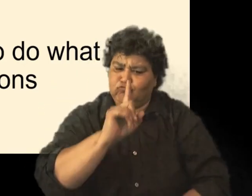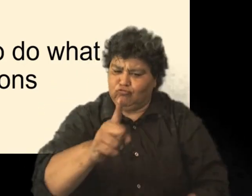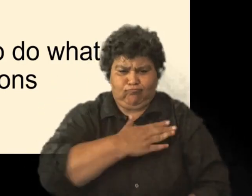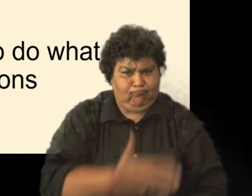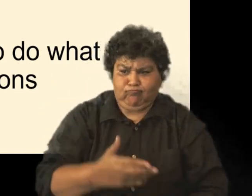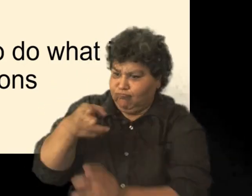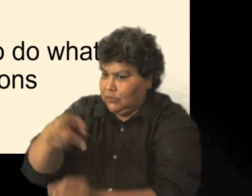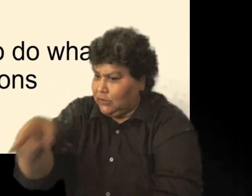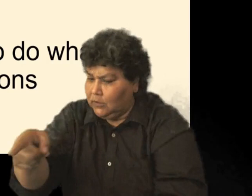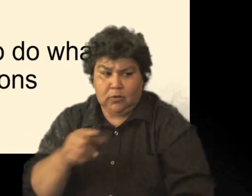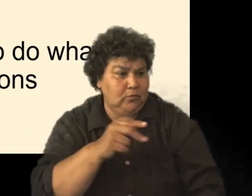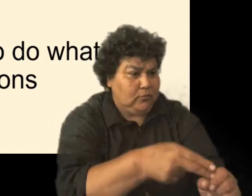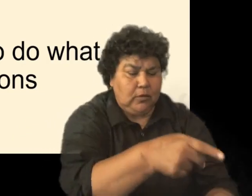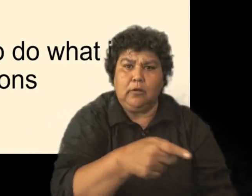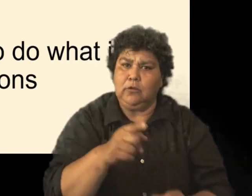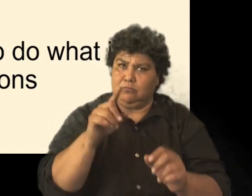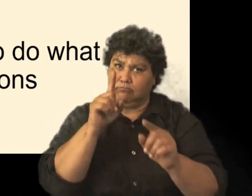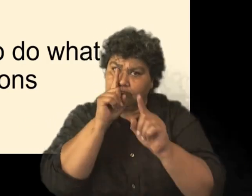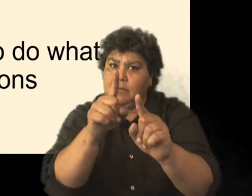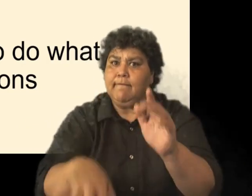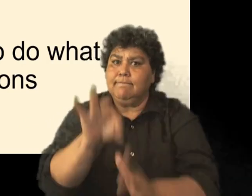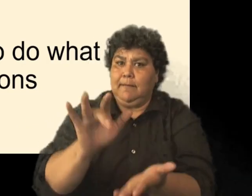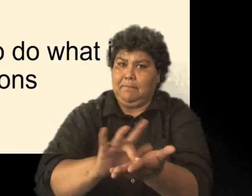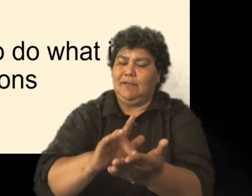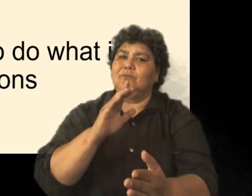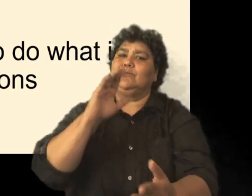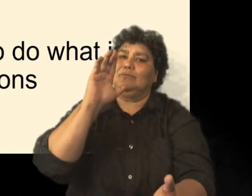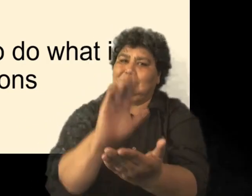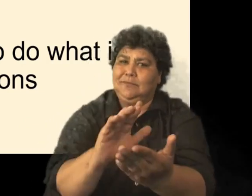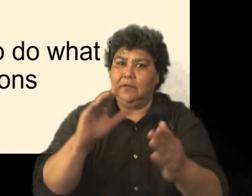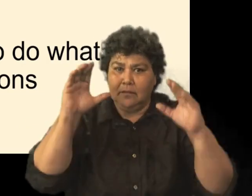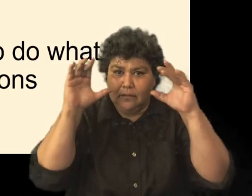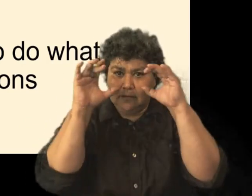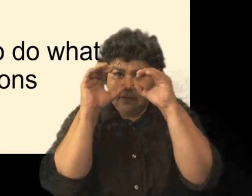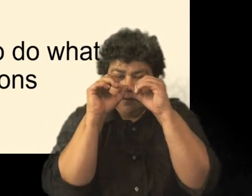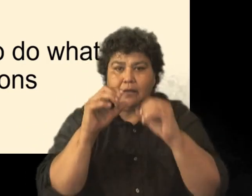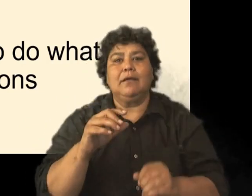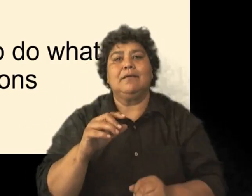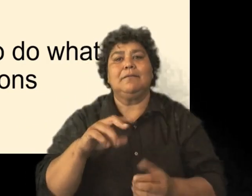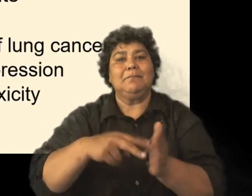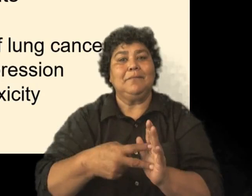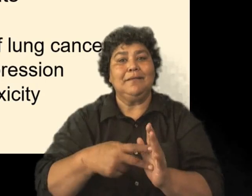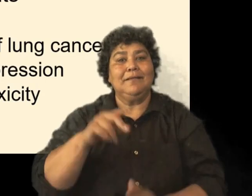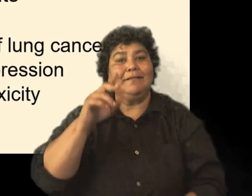find a treatment that slows the progression of RP and thereby reduces visual disability.